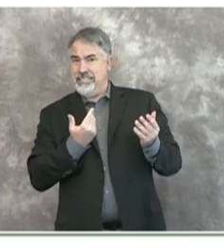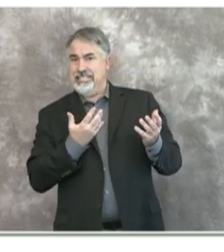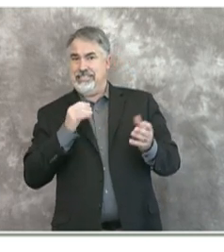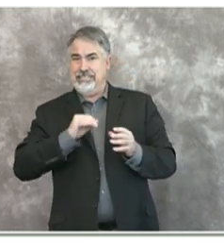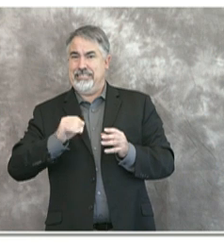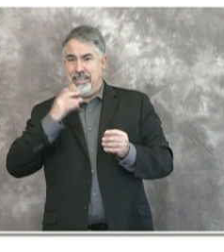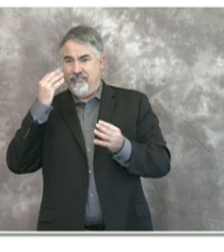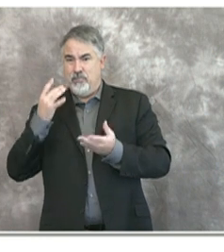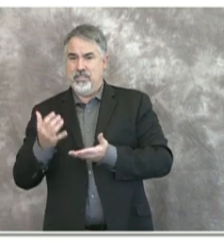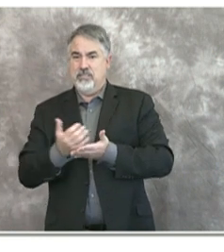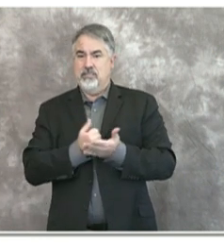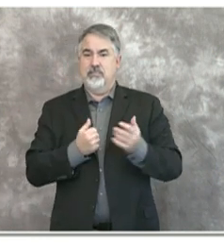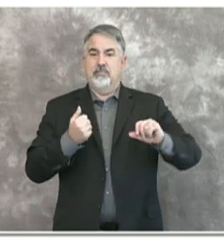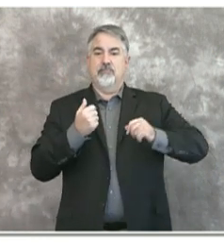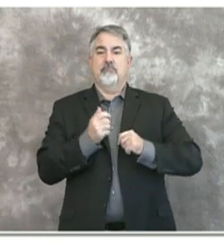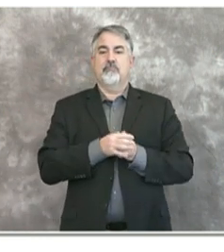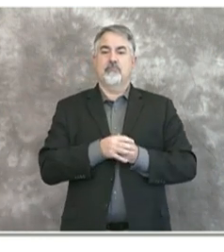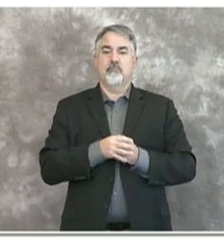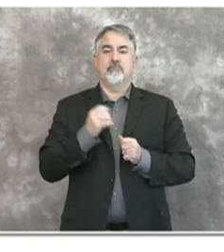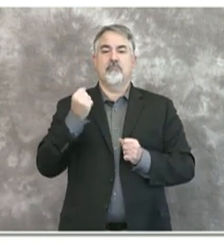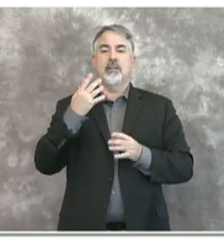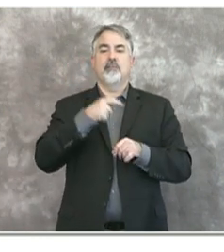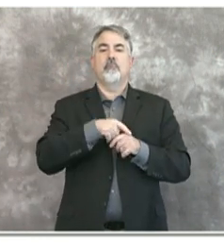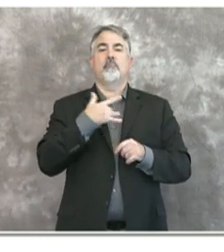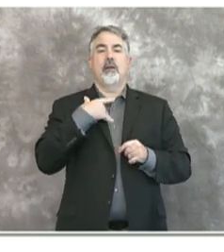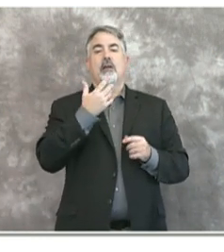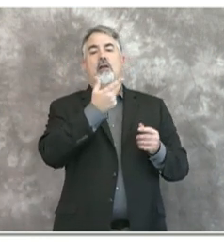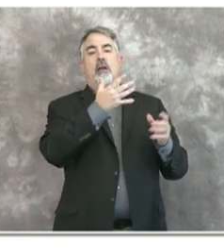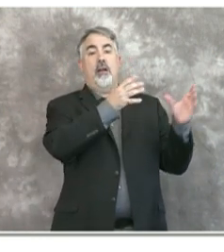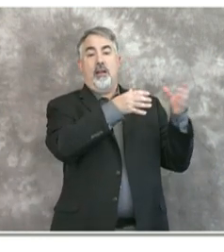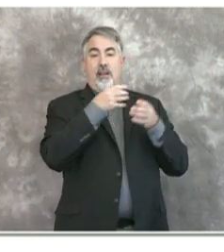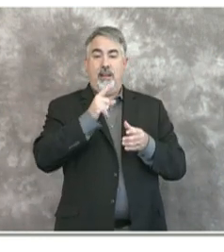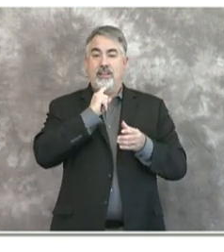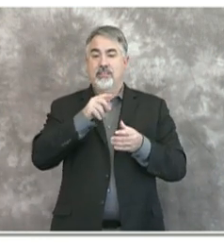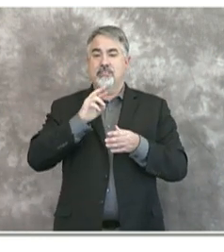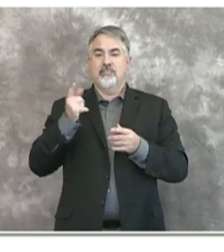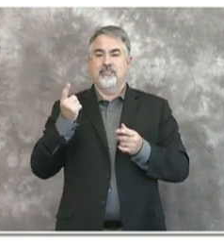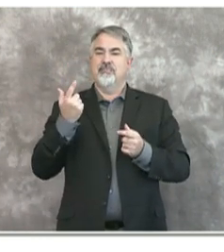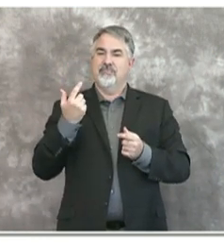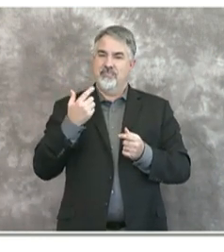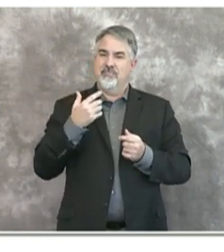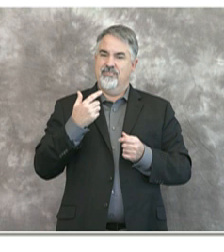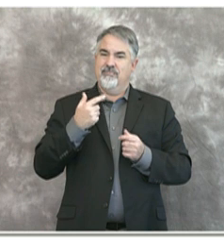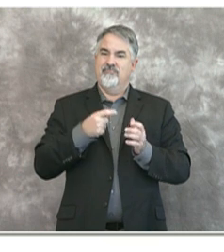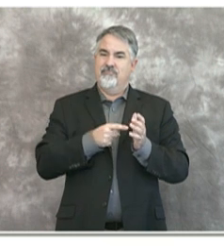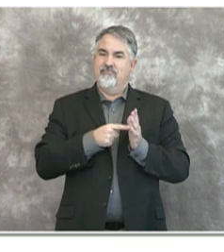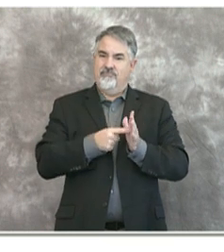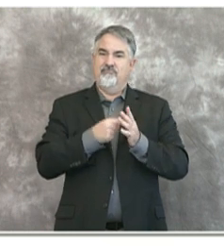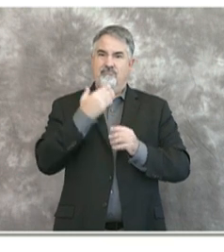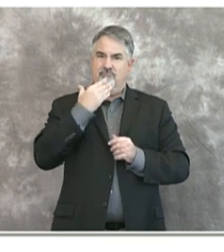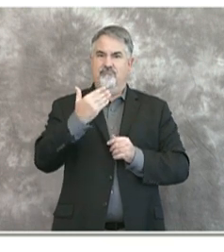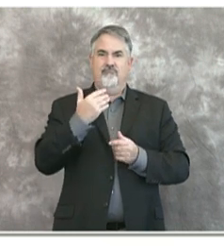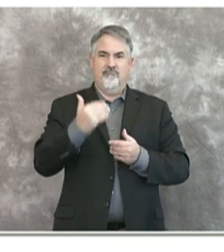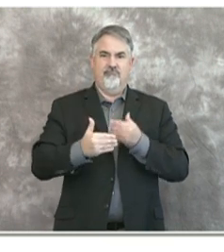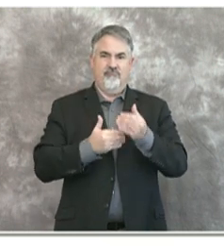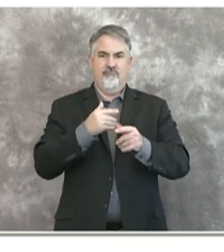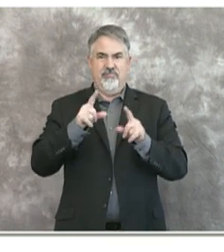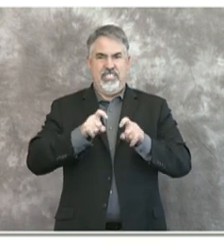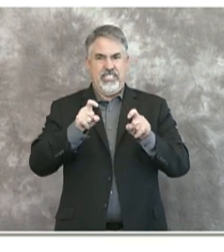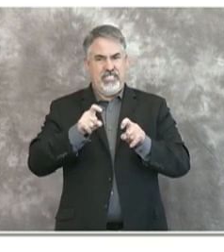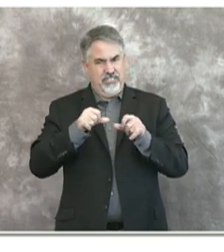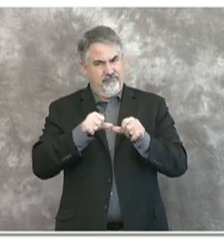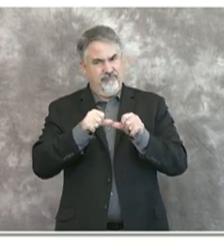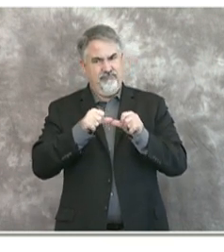out with an asterisk that we got a huge batch in, but this does appear to represent and reflect our continued effort to increase